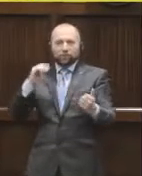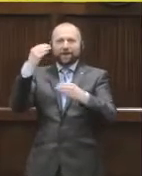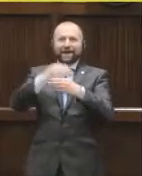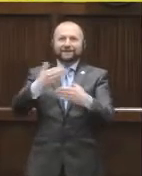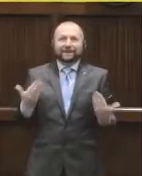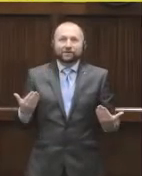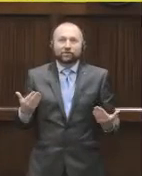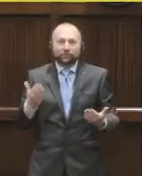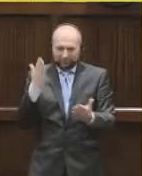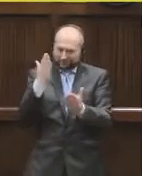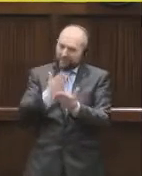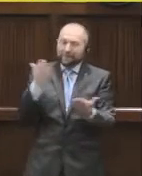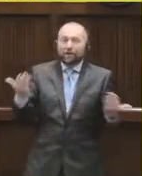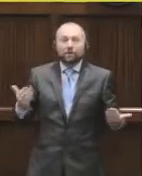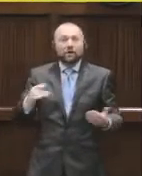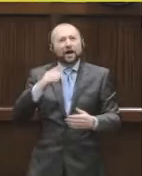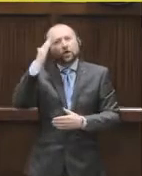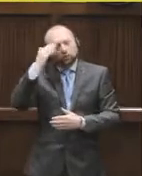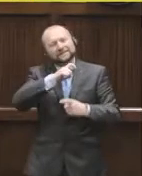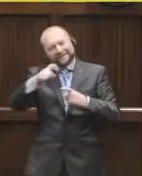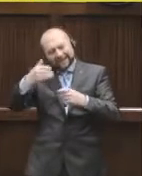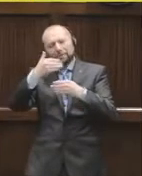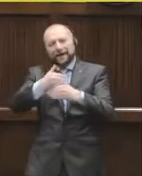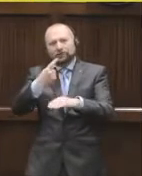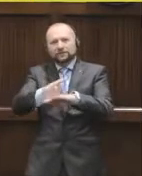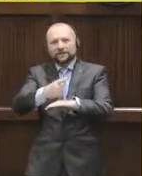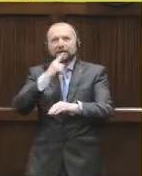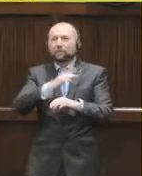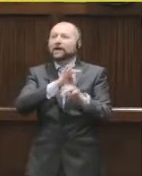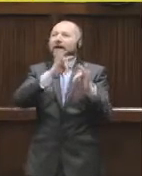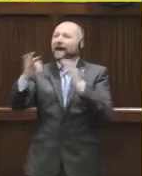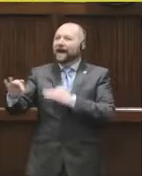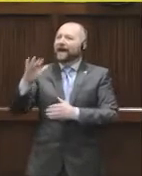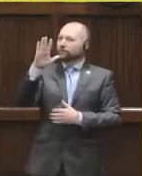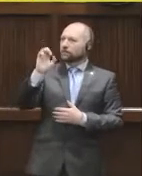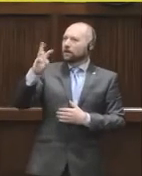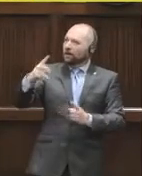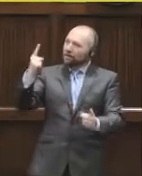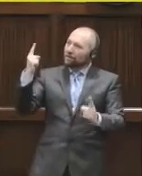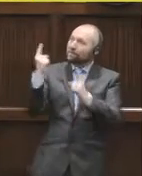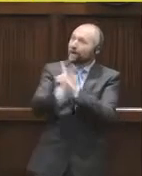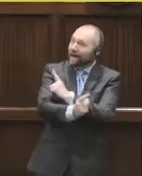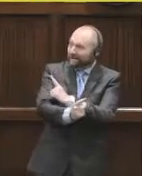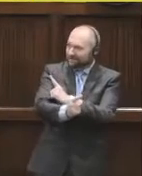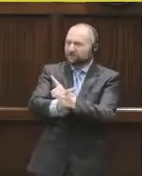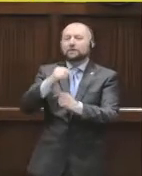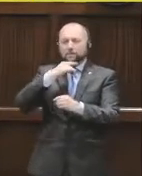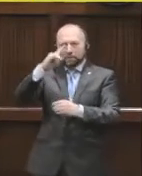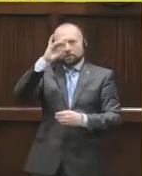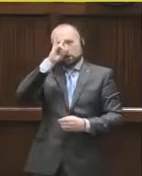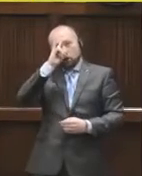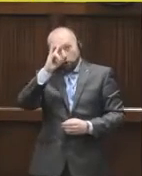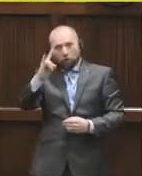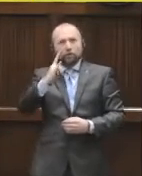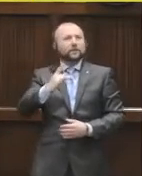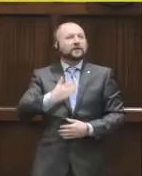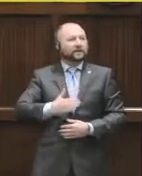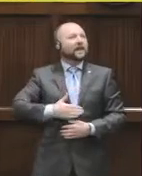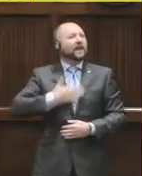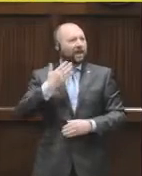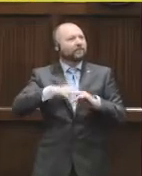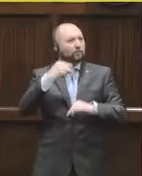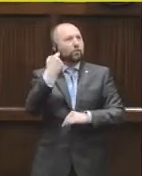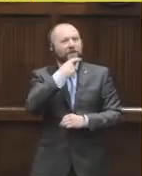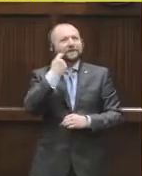barriers, there are still going to be battles, but when this bill is passed, I really hope that life will be an awful